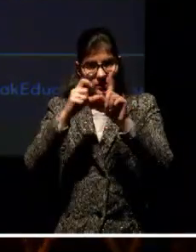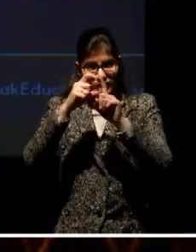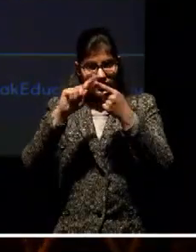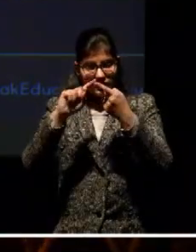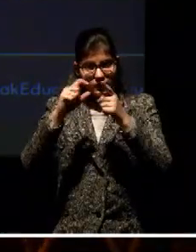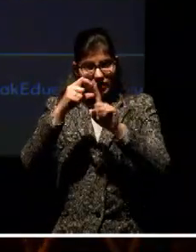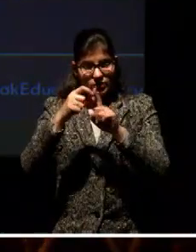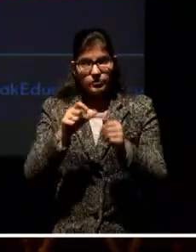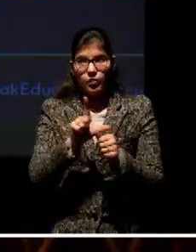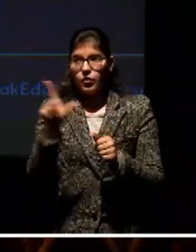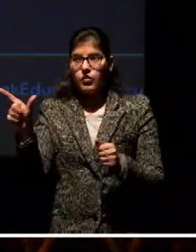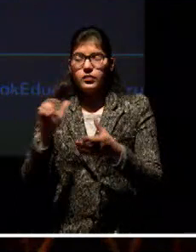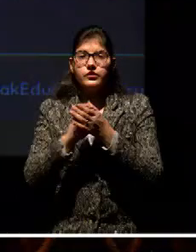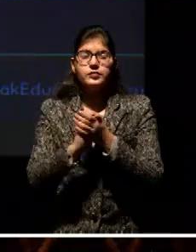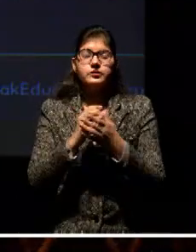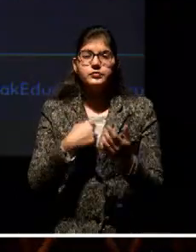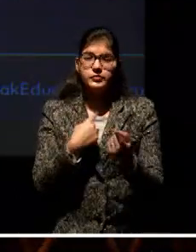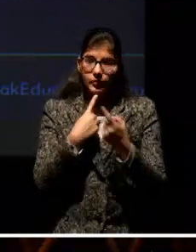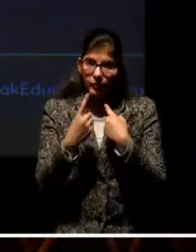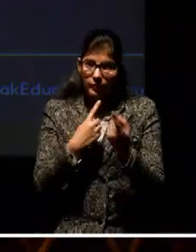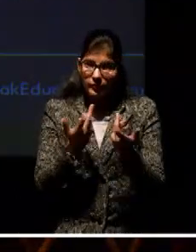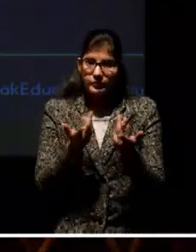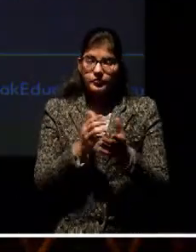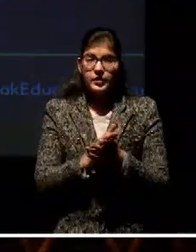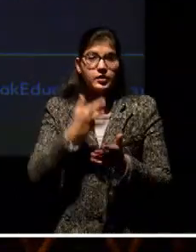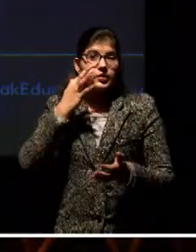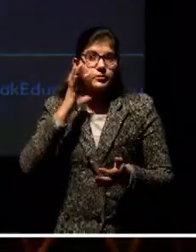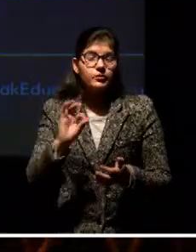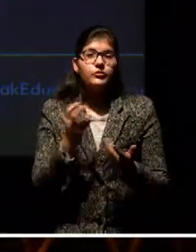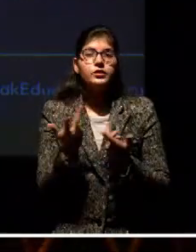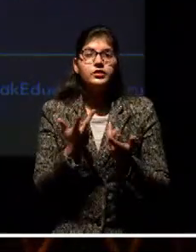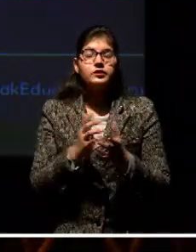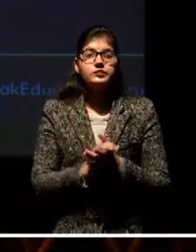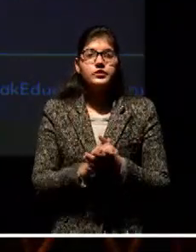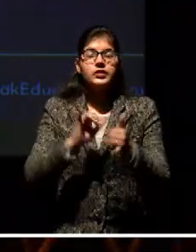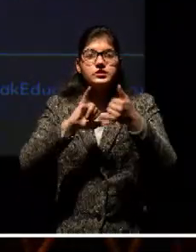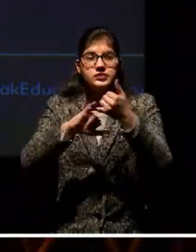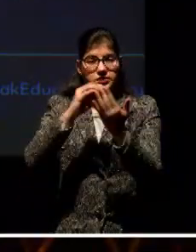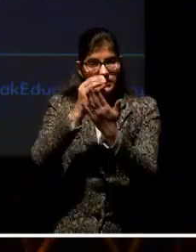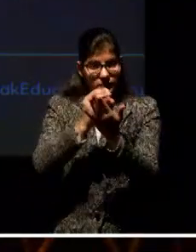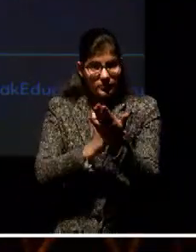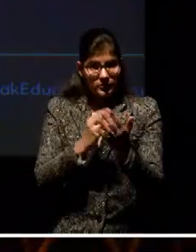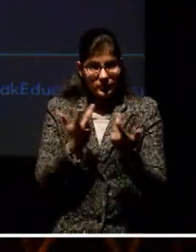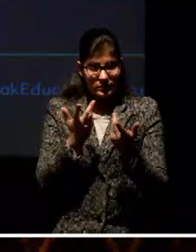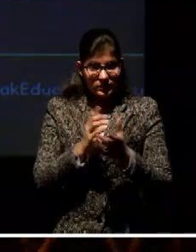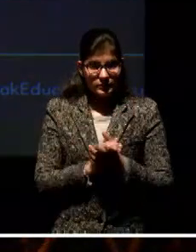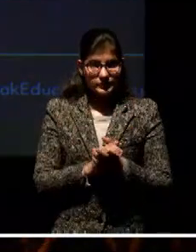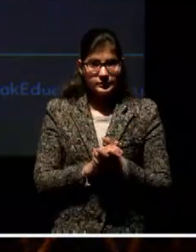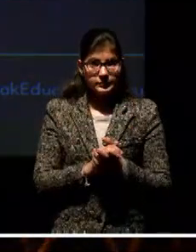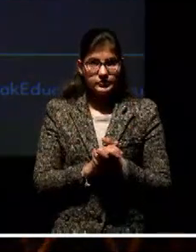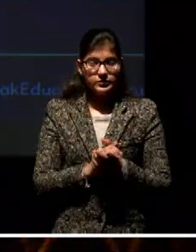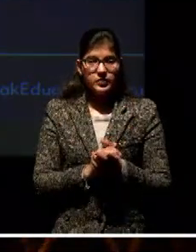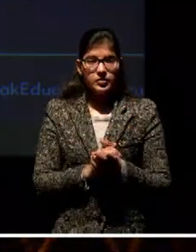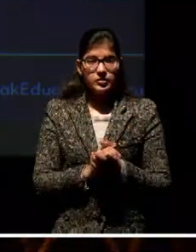It's a great pleasure to be talking about this very important subject on how